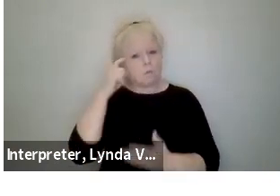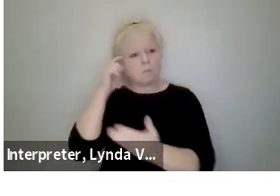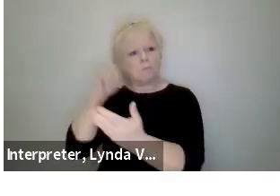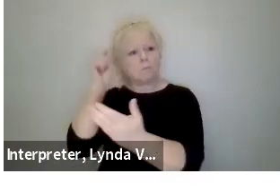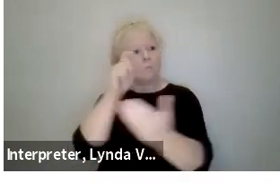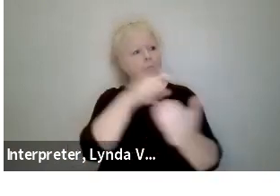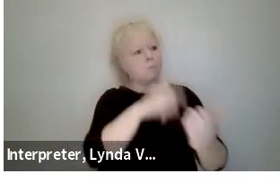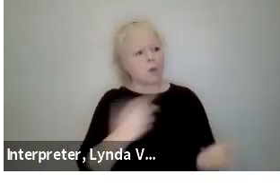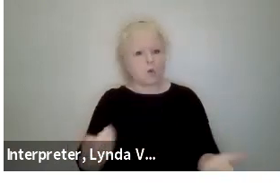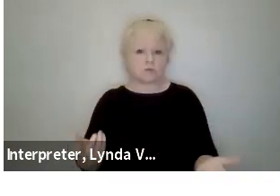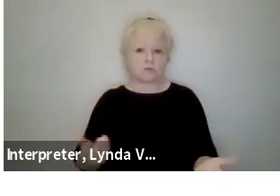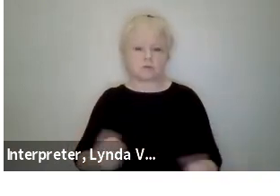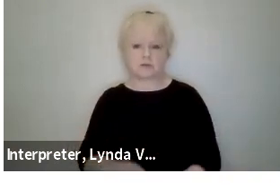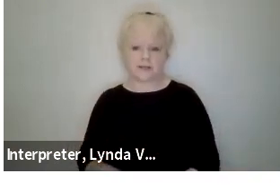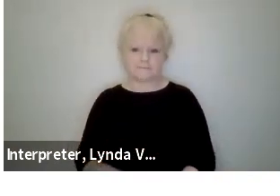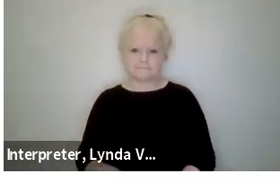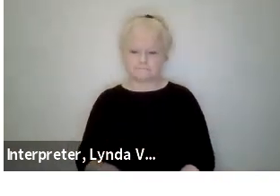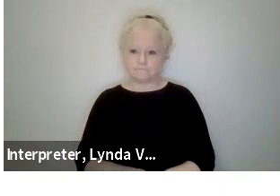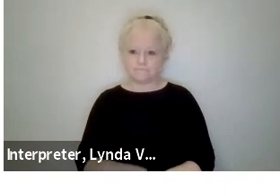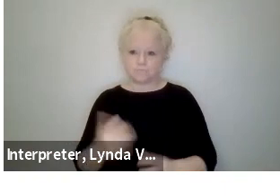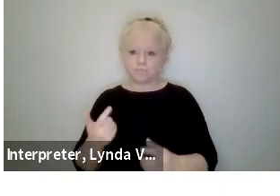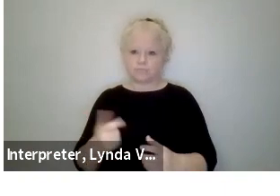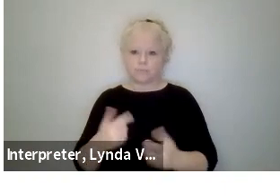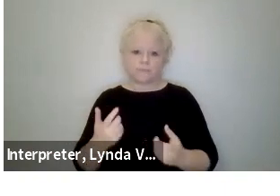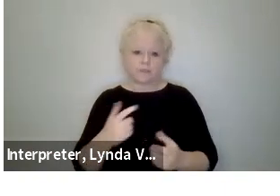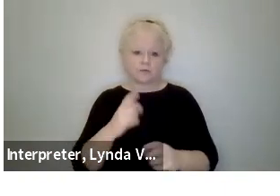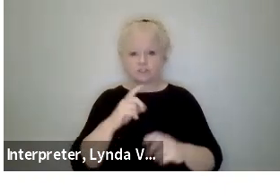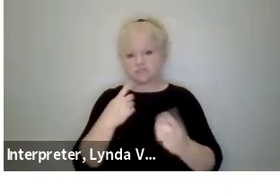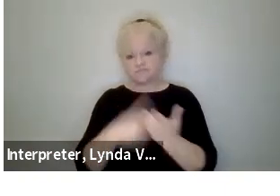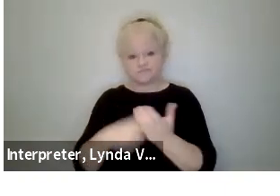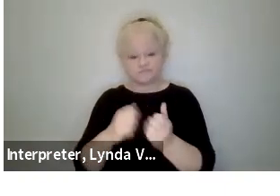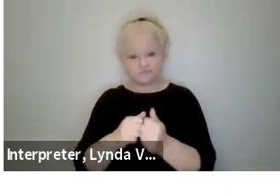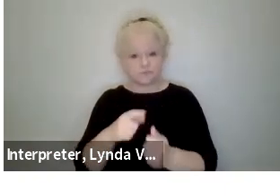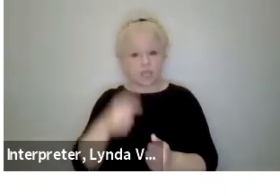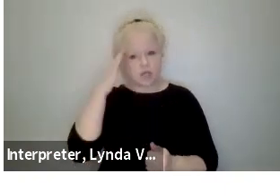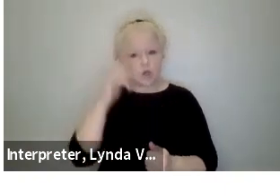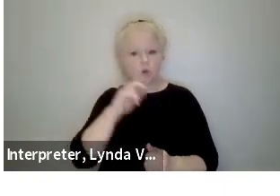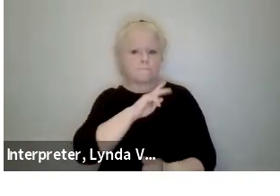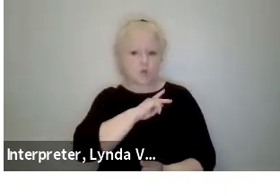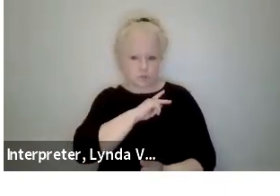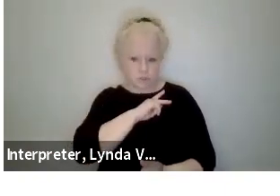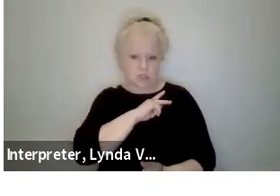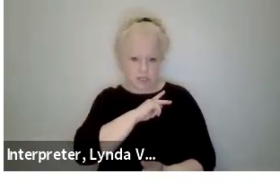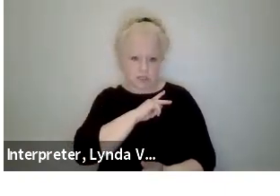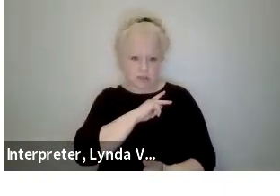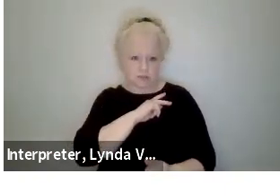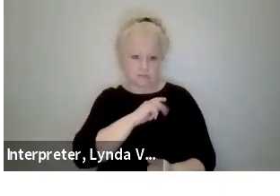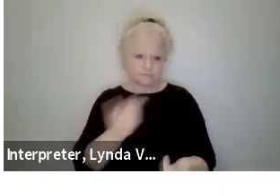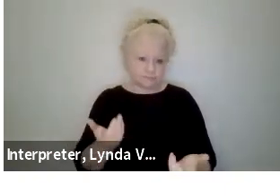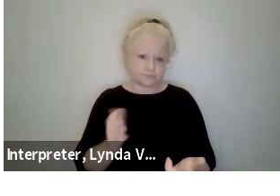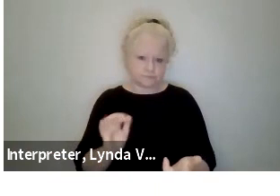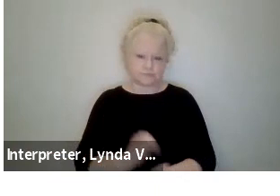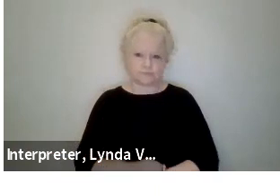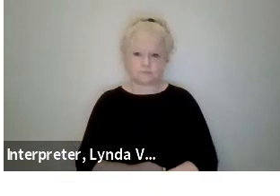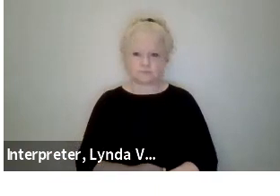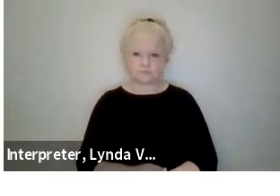topics with those potential partners, and getting to know them personally, of course, first and foremost.